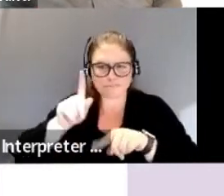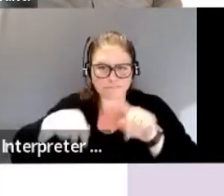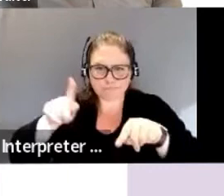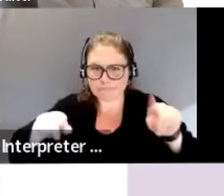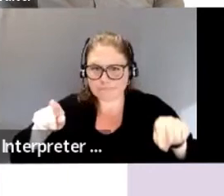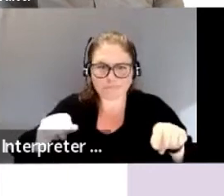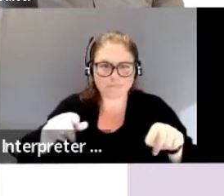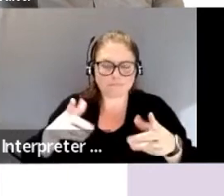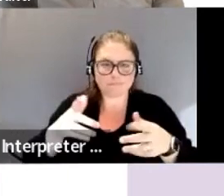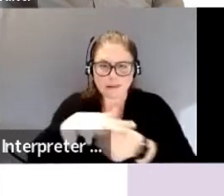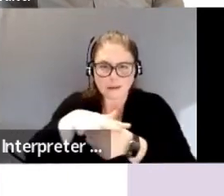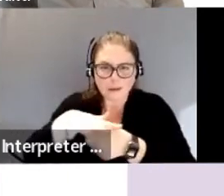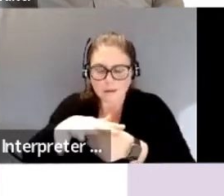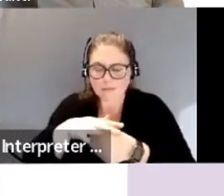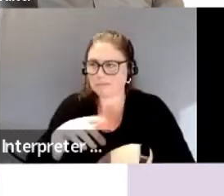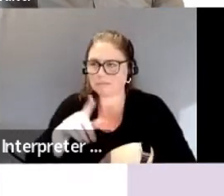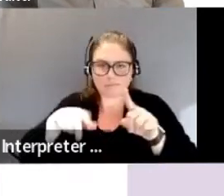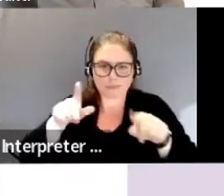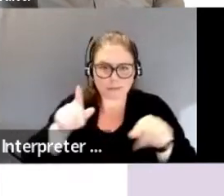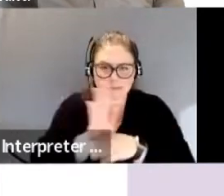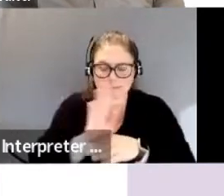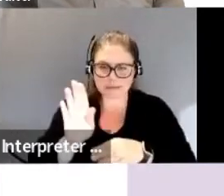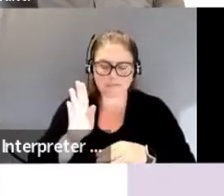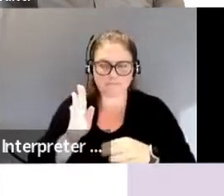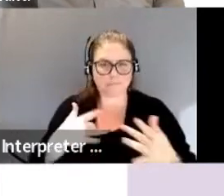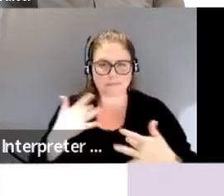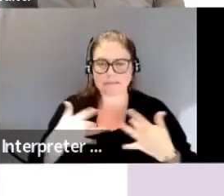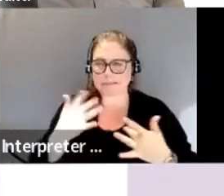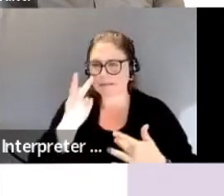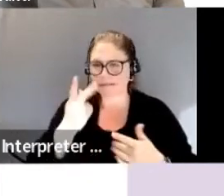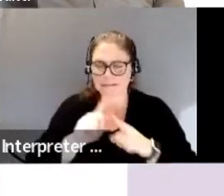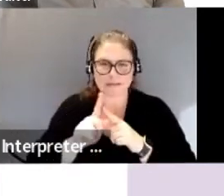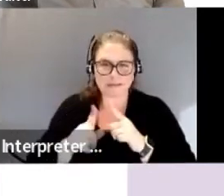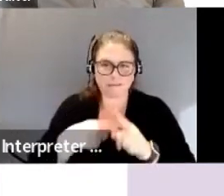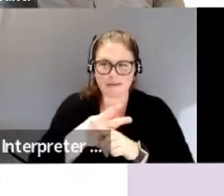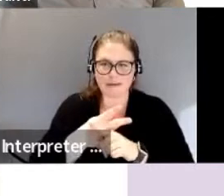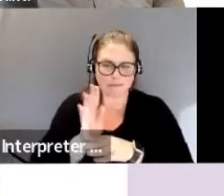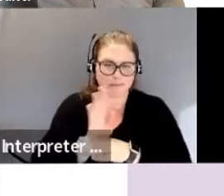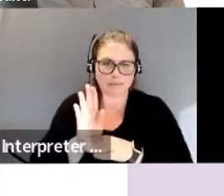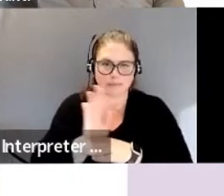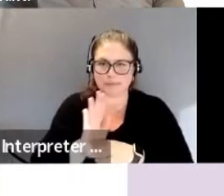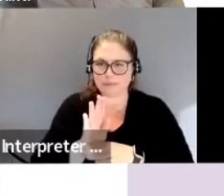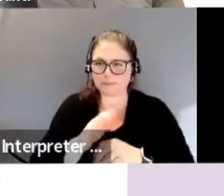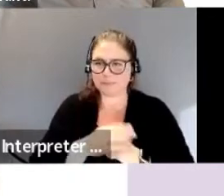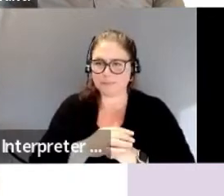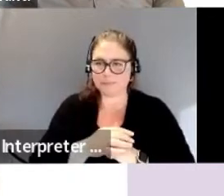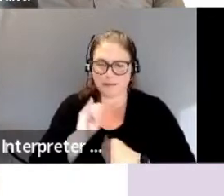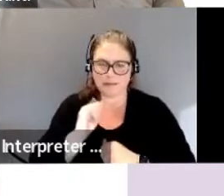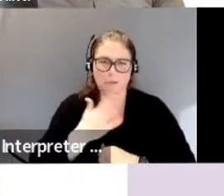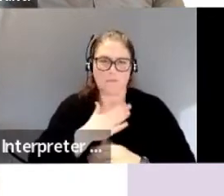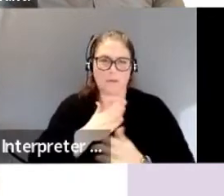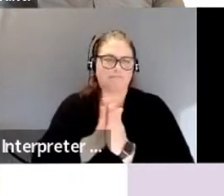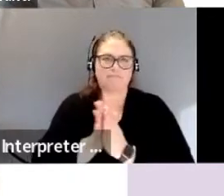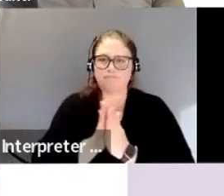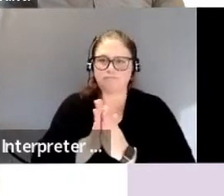different businesses, right? Like, this is so exciting to see what everyone's doing. And this is something I really love about what we do here at Pocketed. We get to engage with